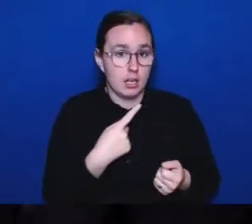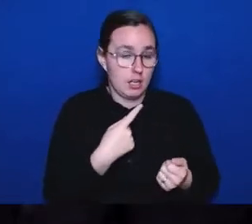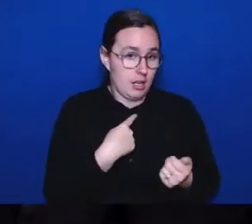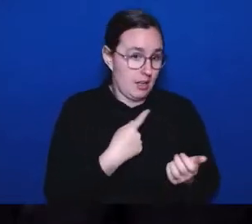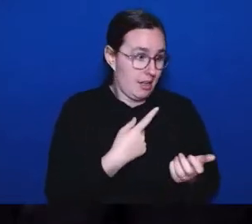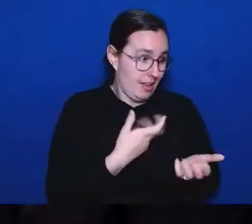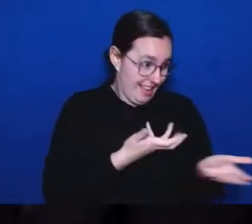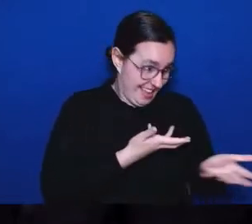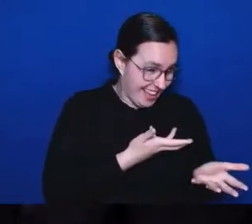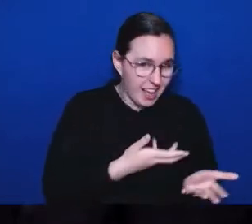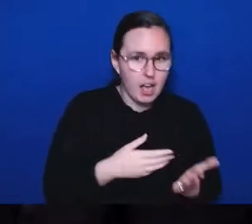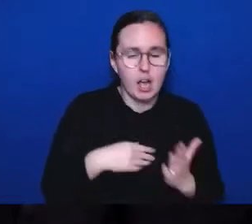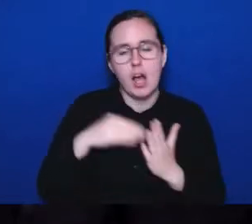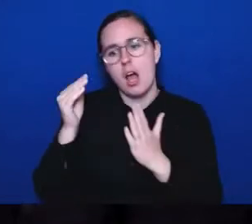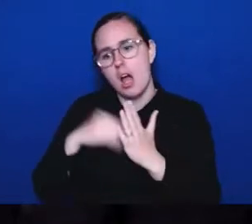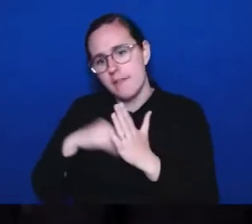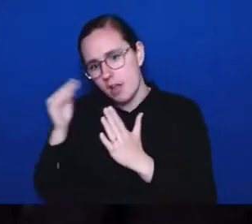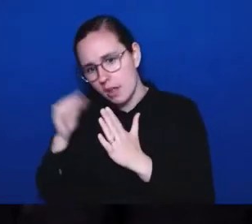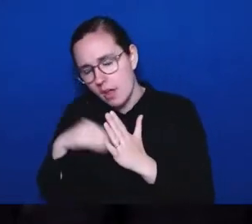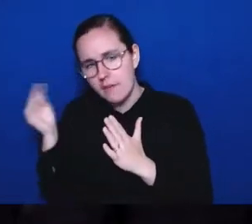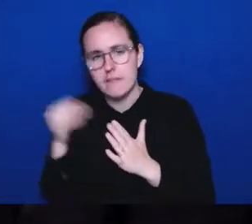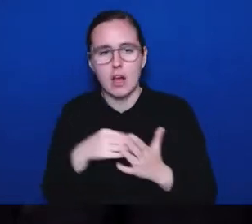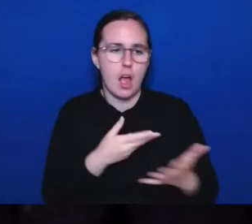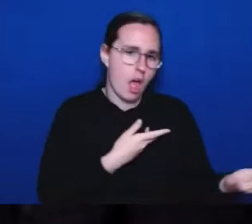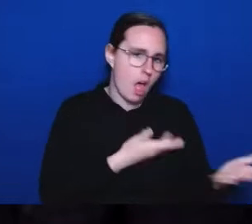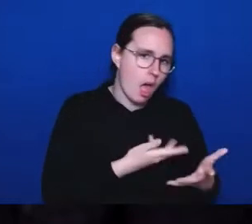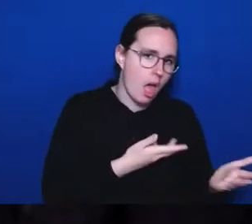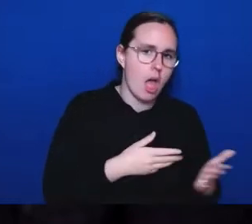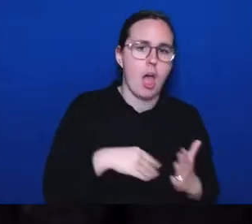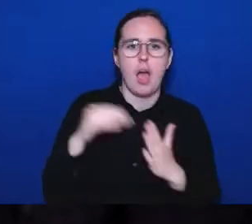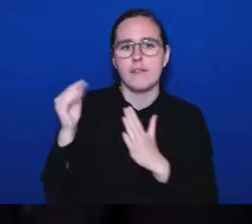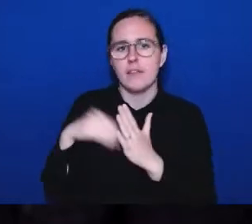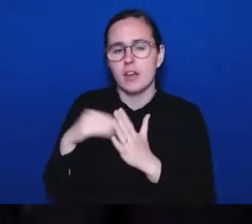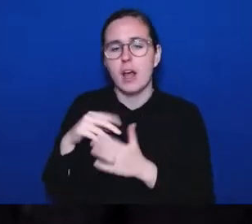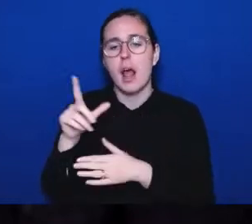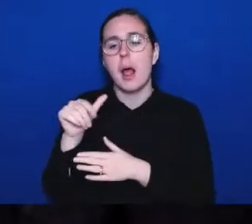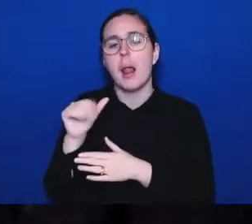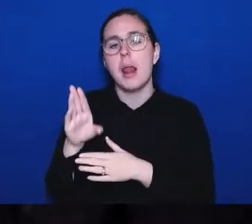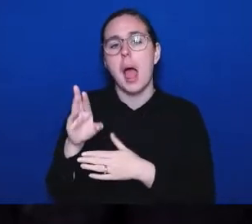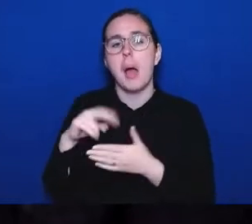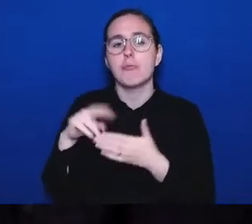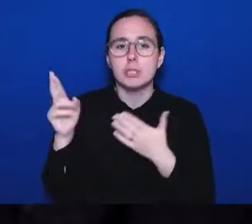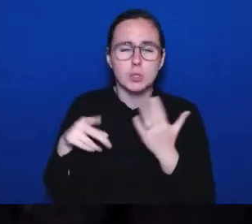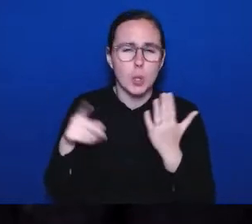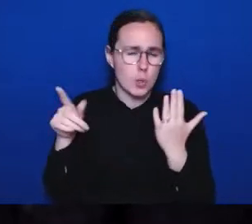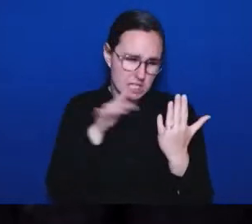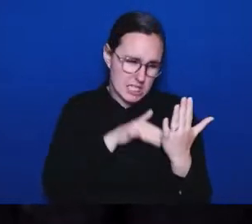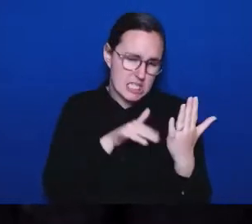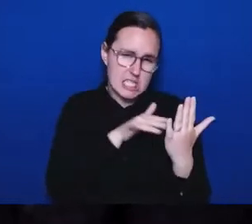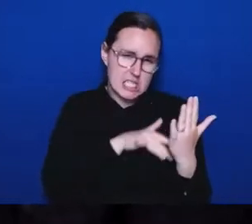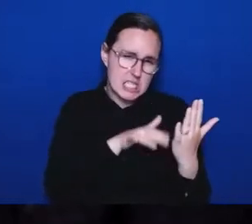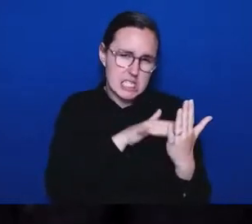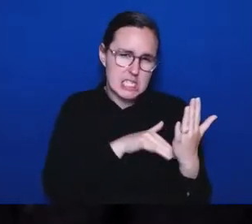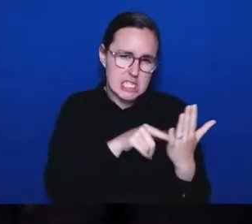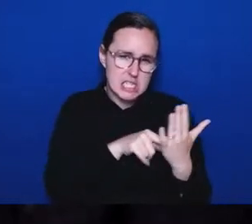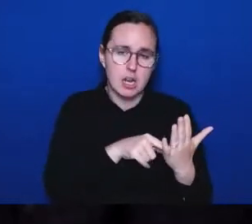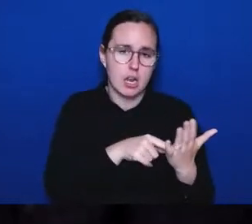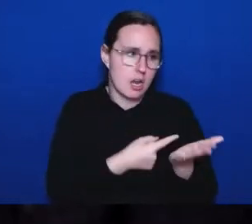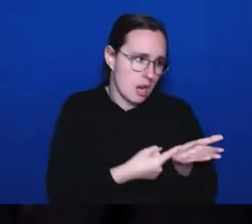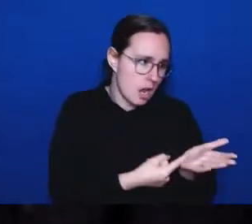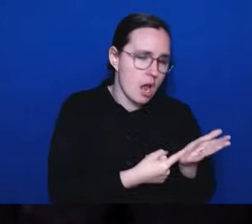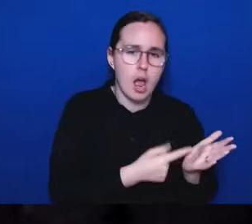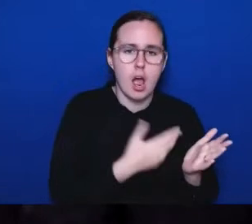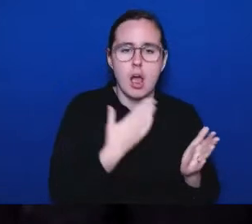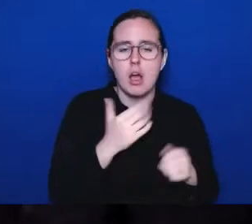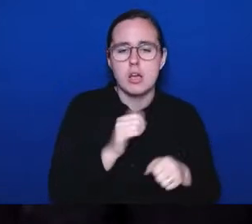results or diagnostic reports or that pull you away from your patient encounters, and for all those physicians that have needed